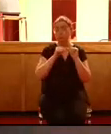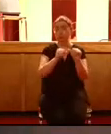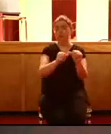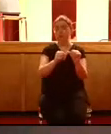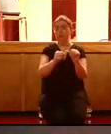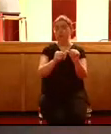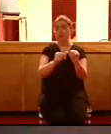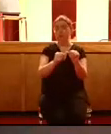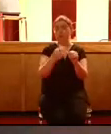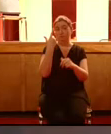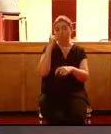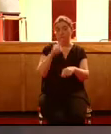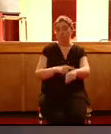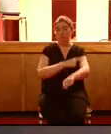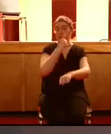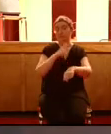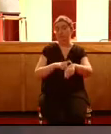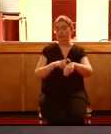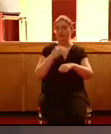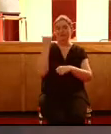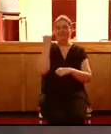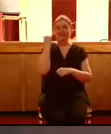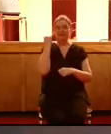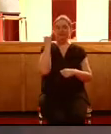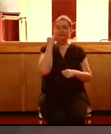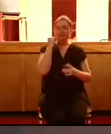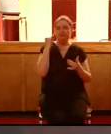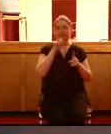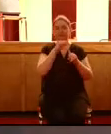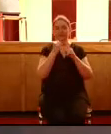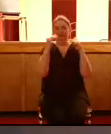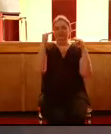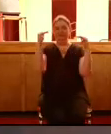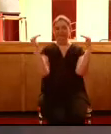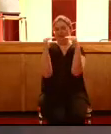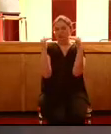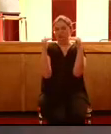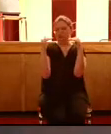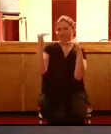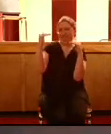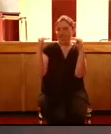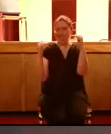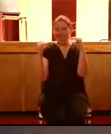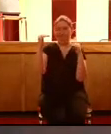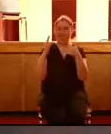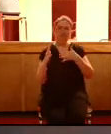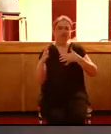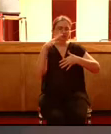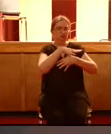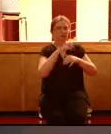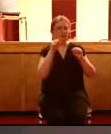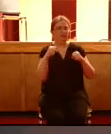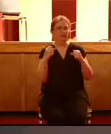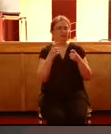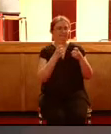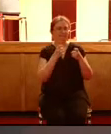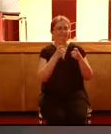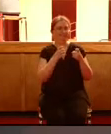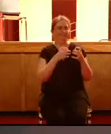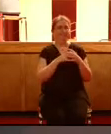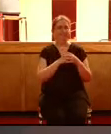in a situation where you have two equal applicants, then you can look at seniority as a factor. But at the same